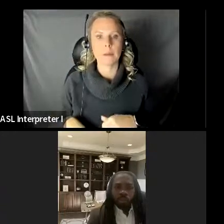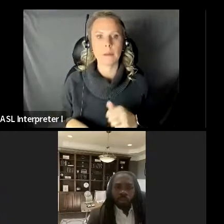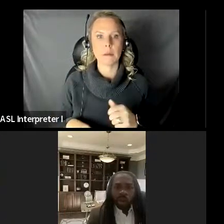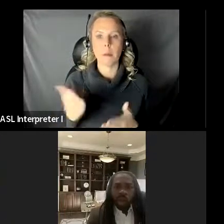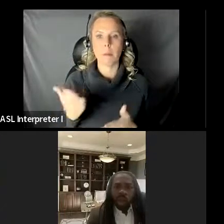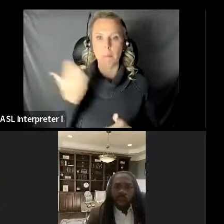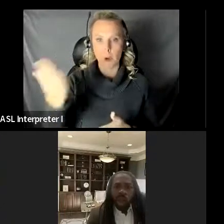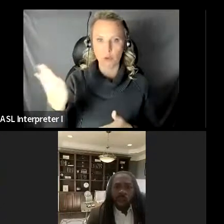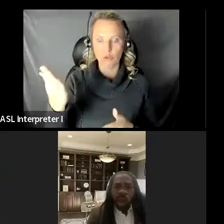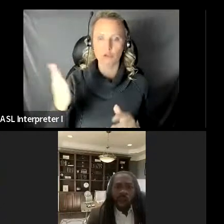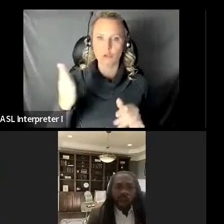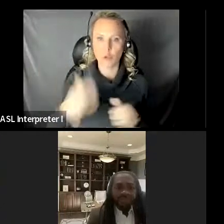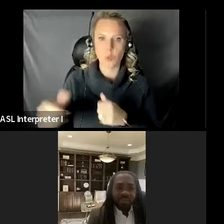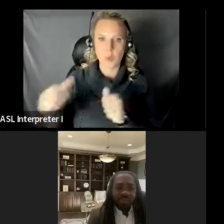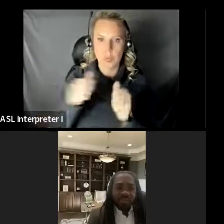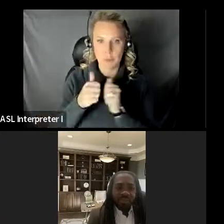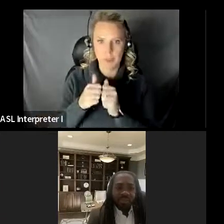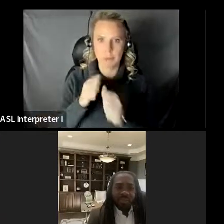motion is carried unanimously.